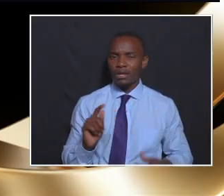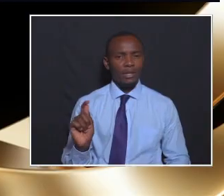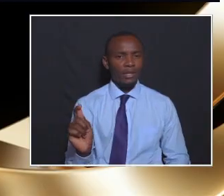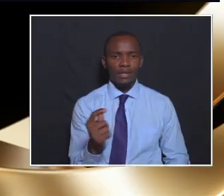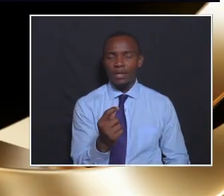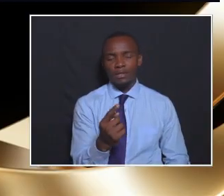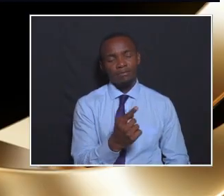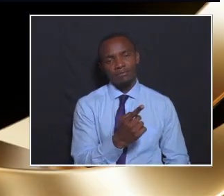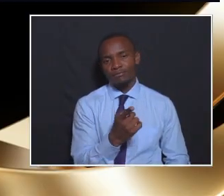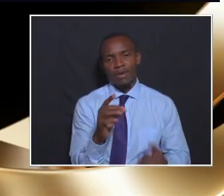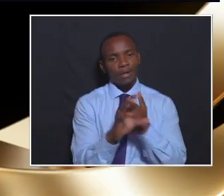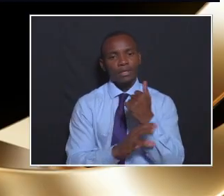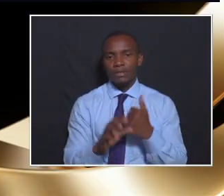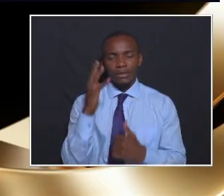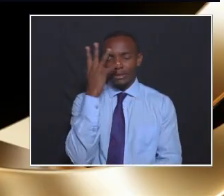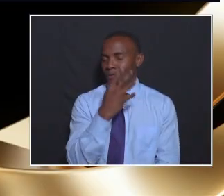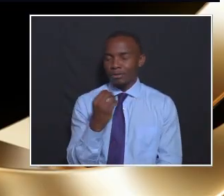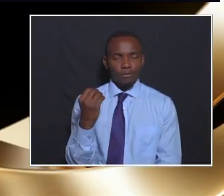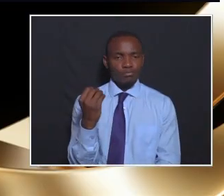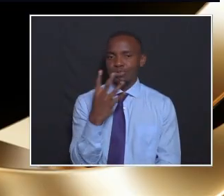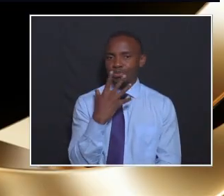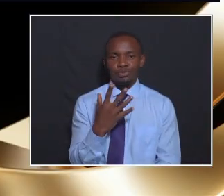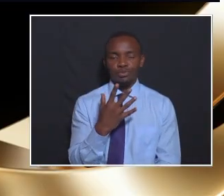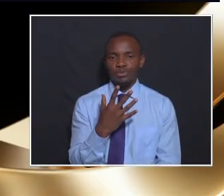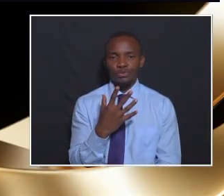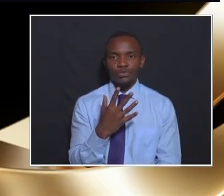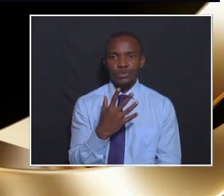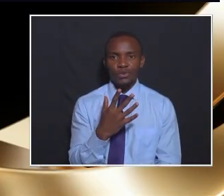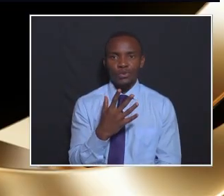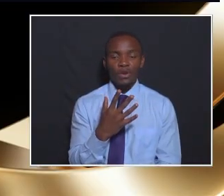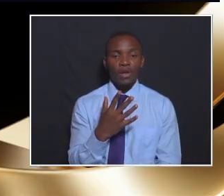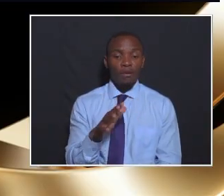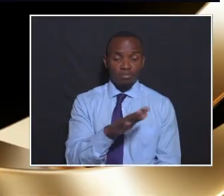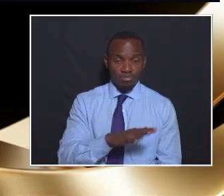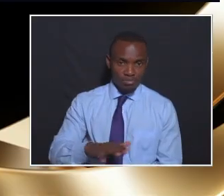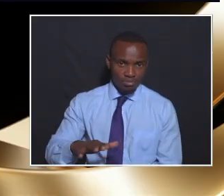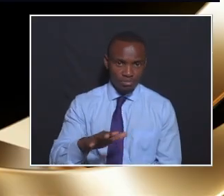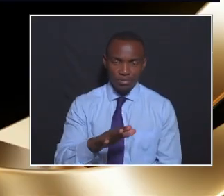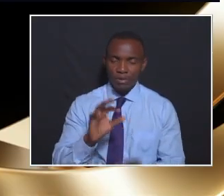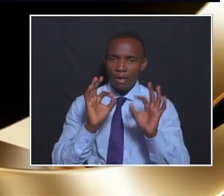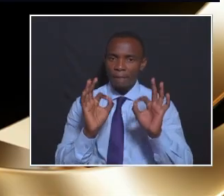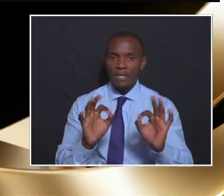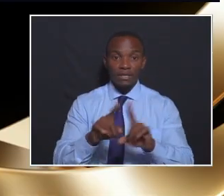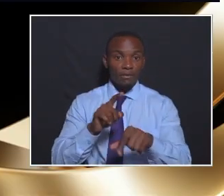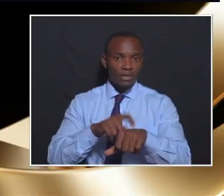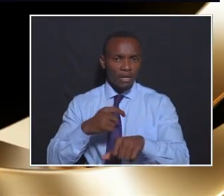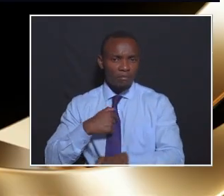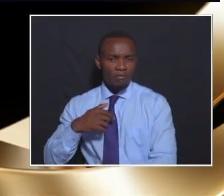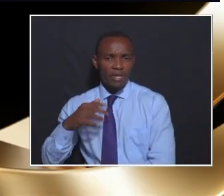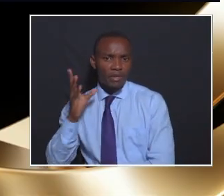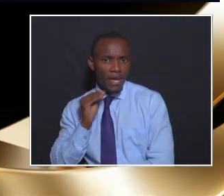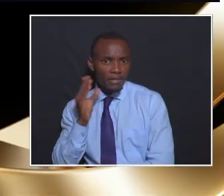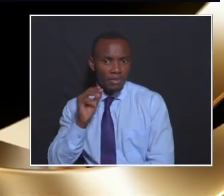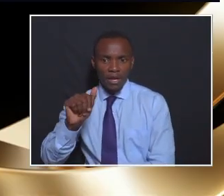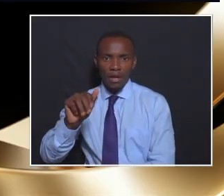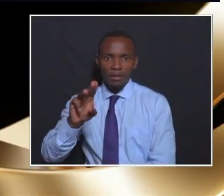so beautiful. Your landscapes are so amazing. And the time I experienced Ambroselli and looking at the